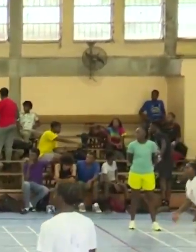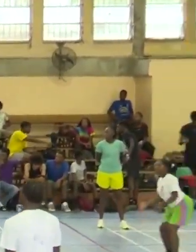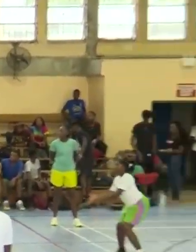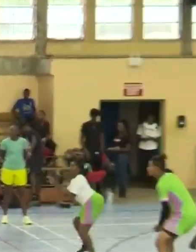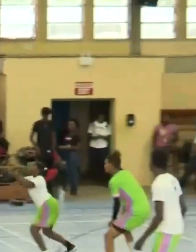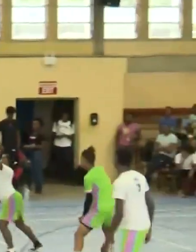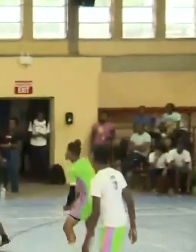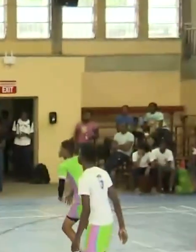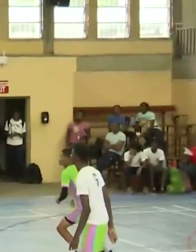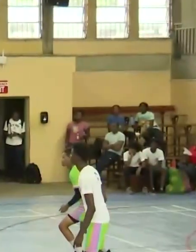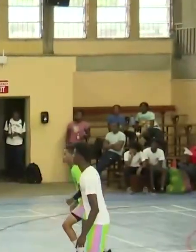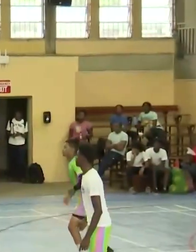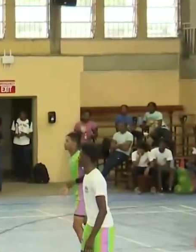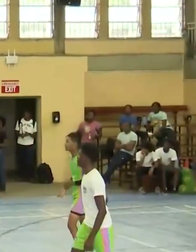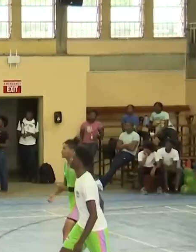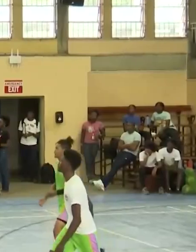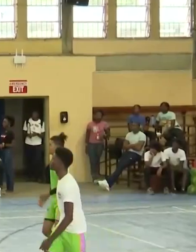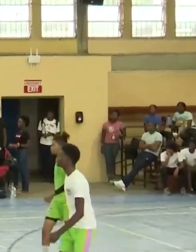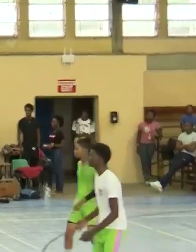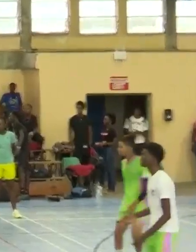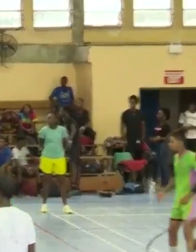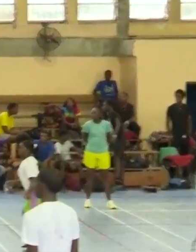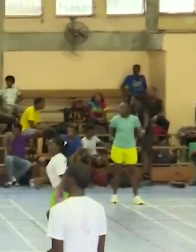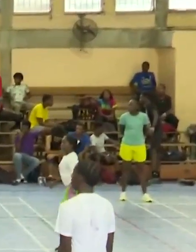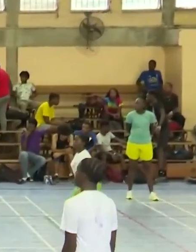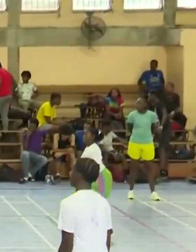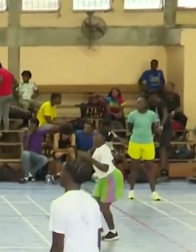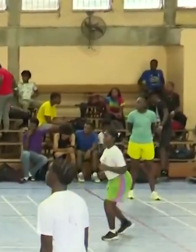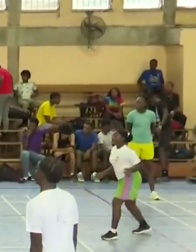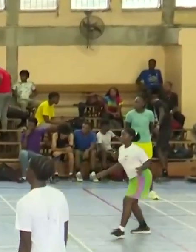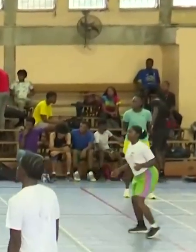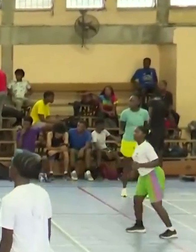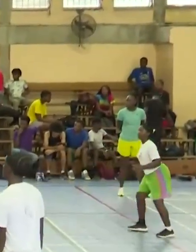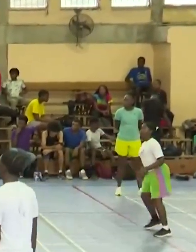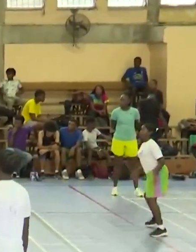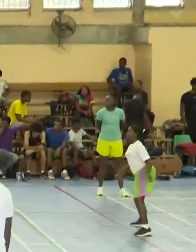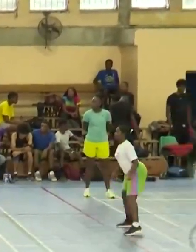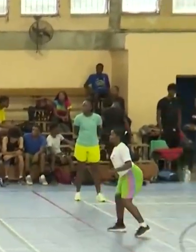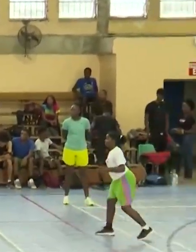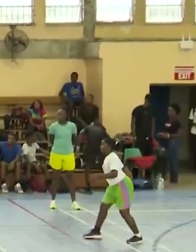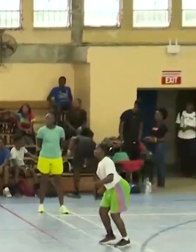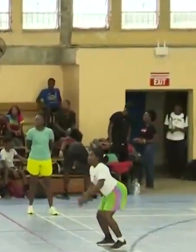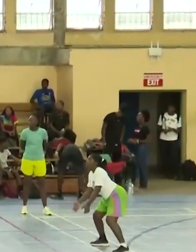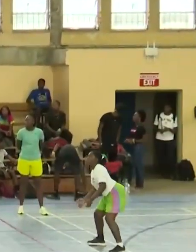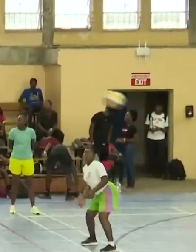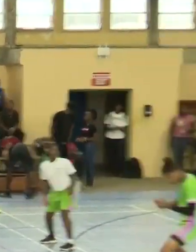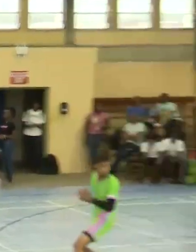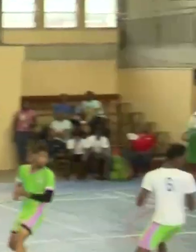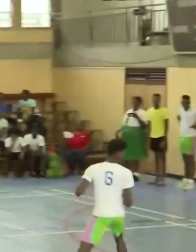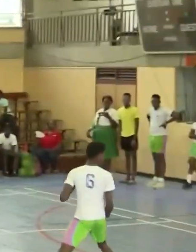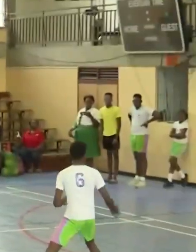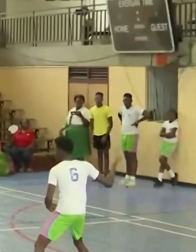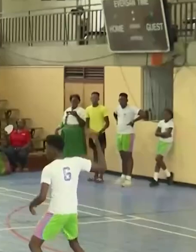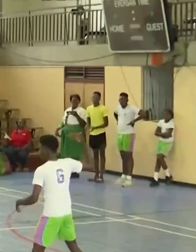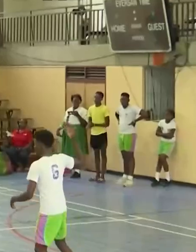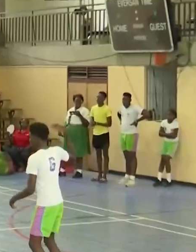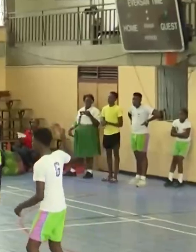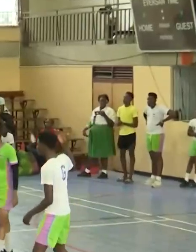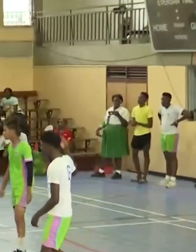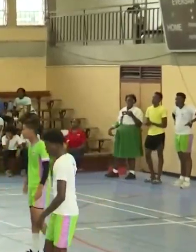one of the most entertaining ones, as neither side looked prepared to surrender the point, but in the end, the Eagles hit long.